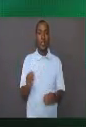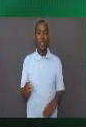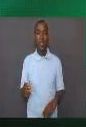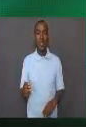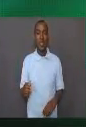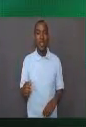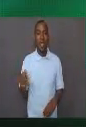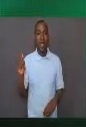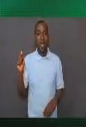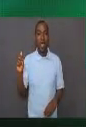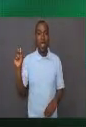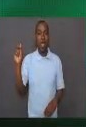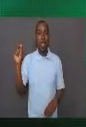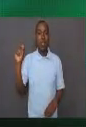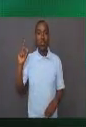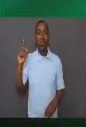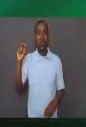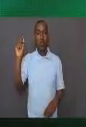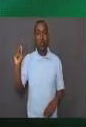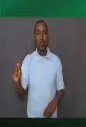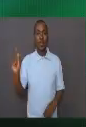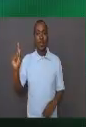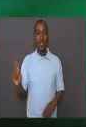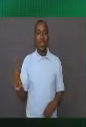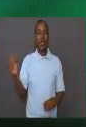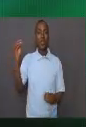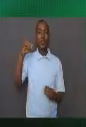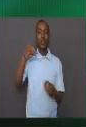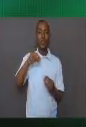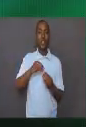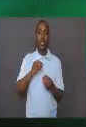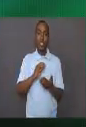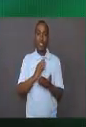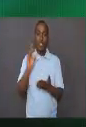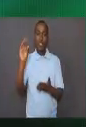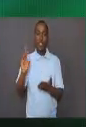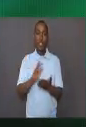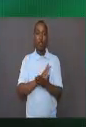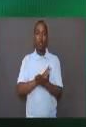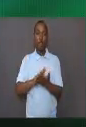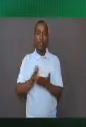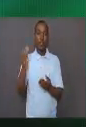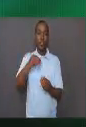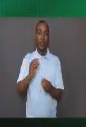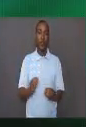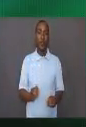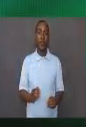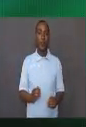Iodine binds with crystal violet and is then unable to exit the cell